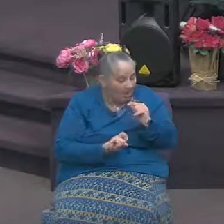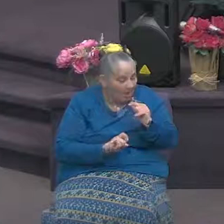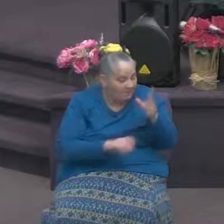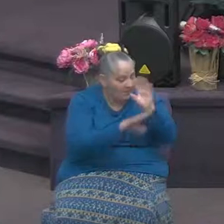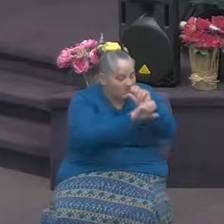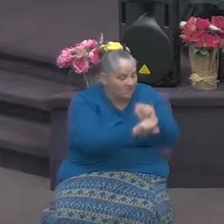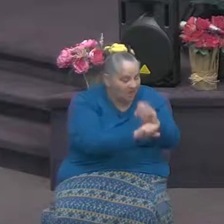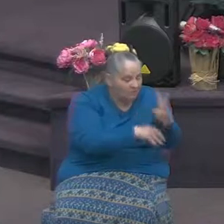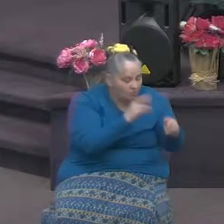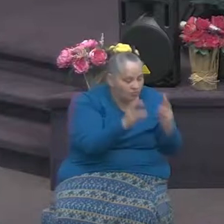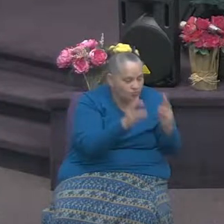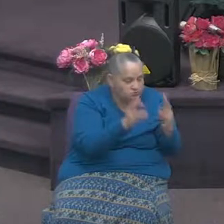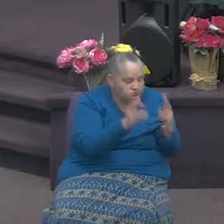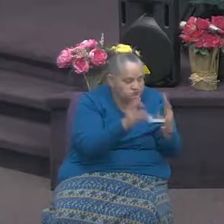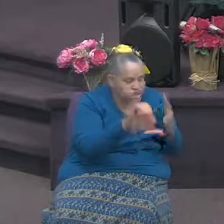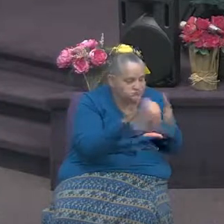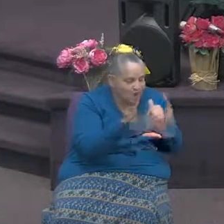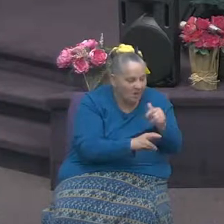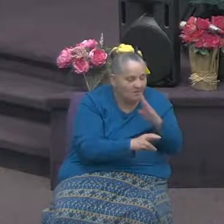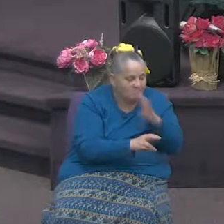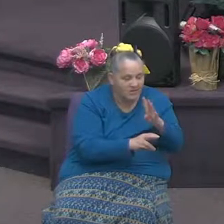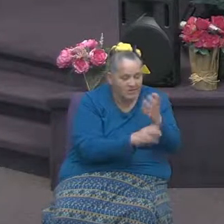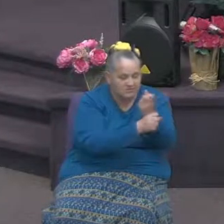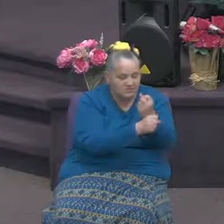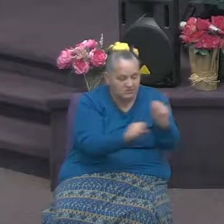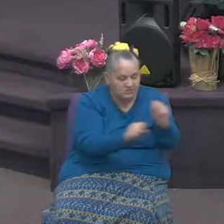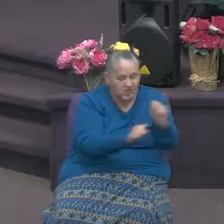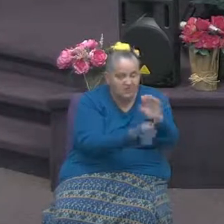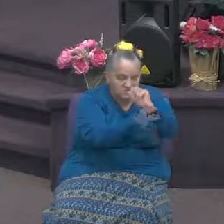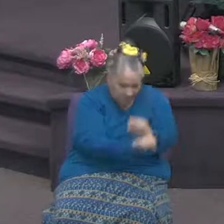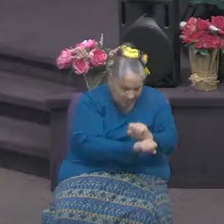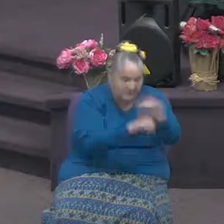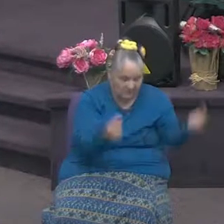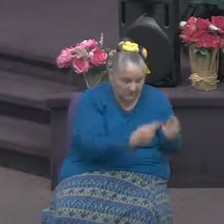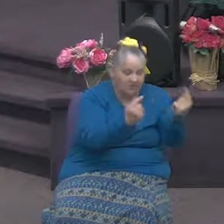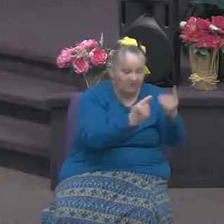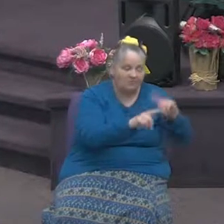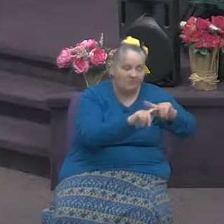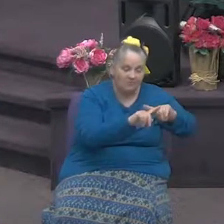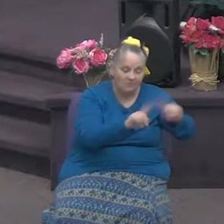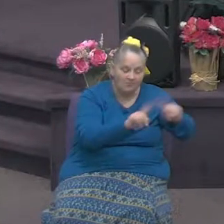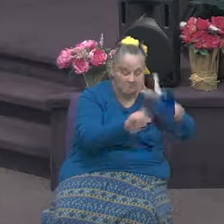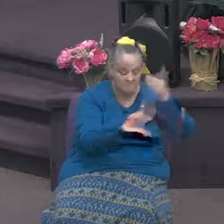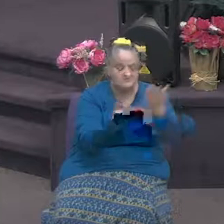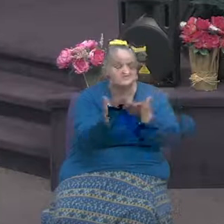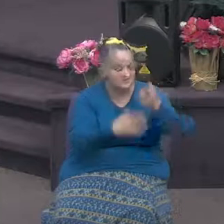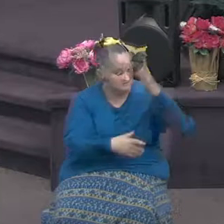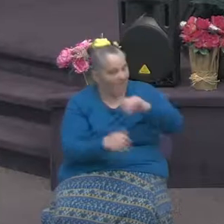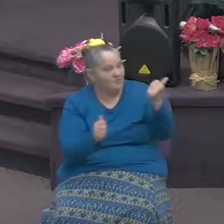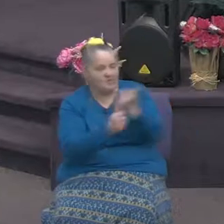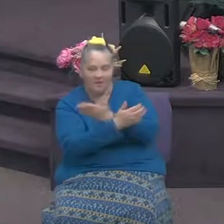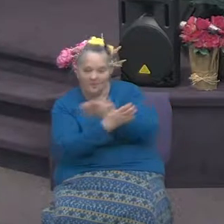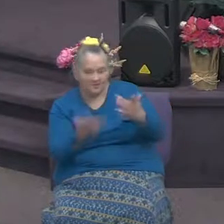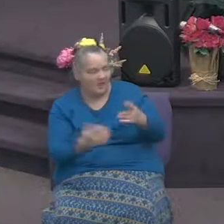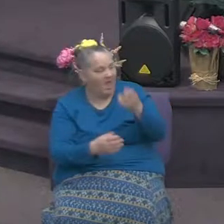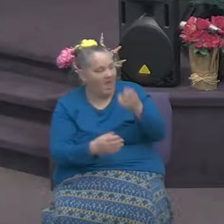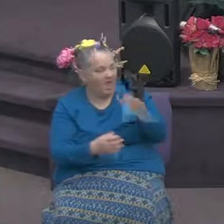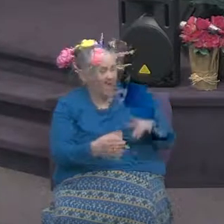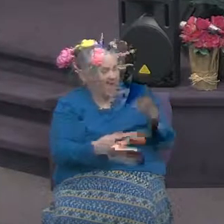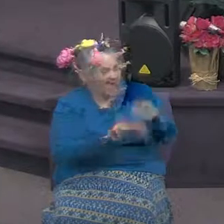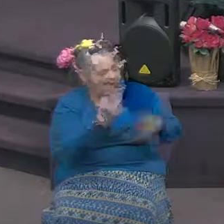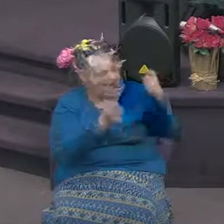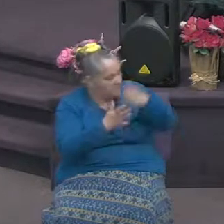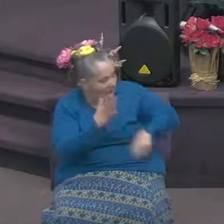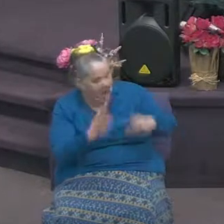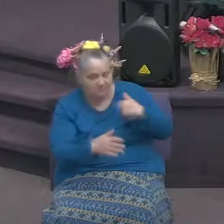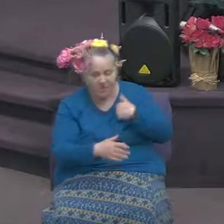a slave to the world. I'm no longer going to be a slave to sin. But I'm going to serve God with everything that I've got. And I don't care what it costs